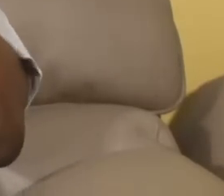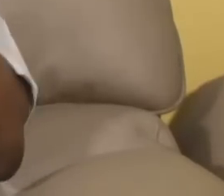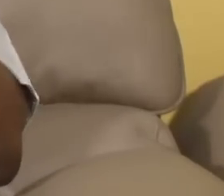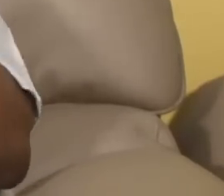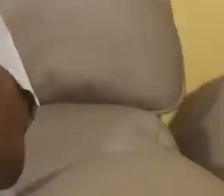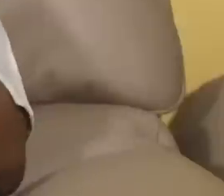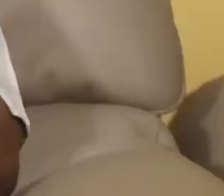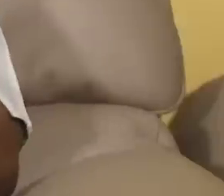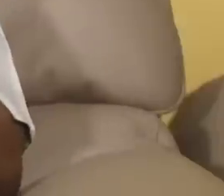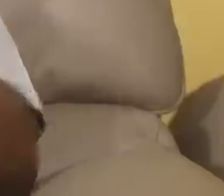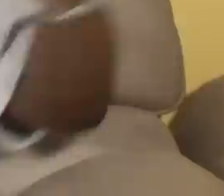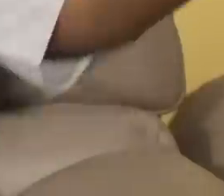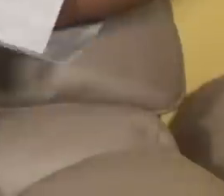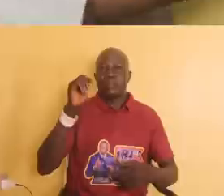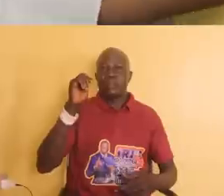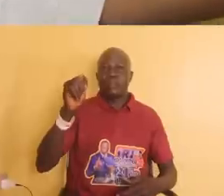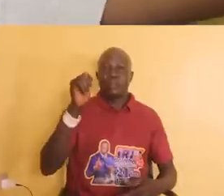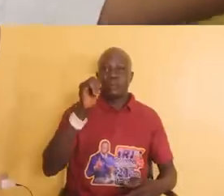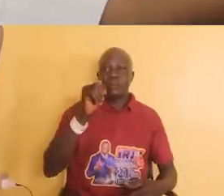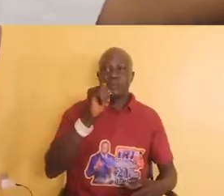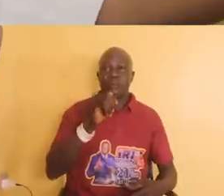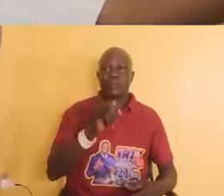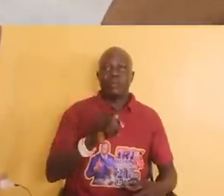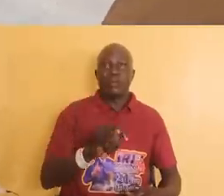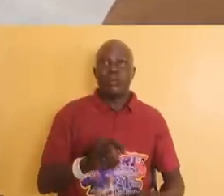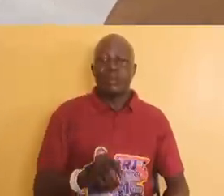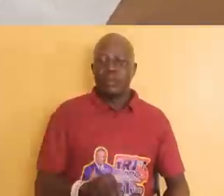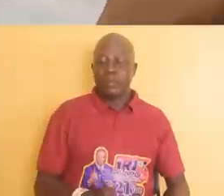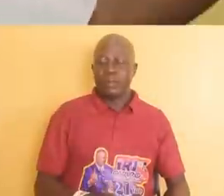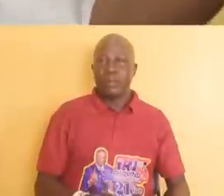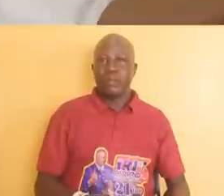Emi le ri kan e wa ba mi yo